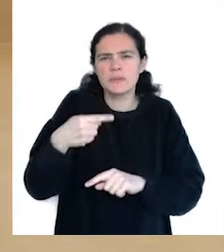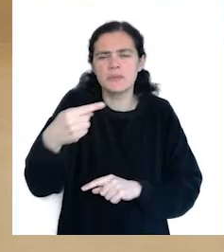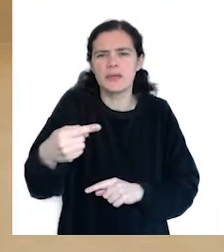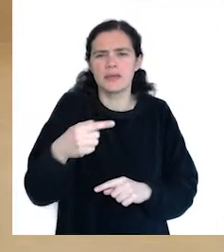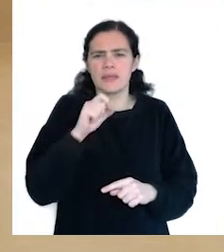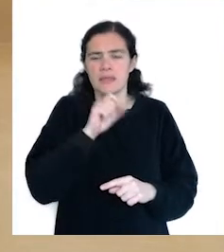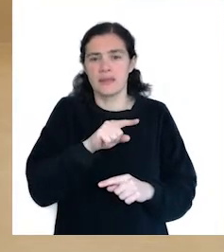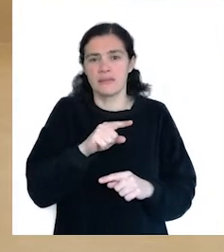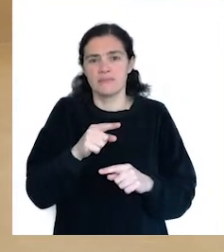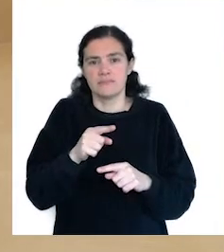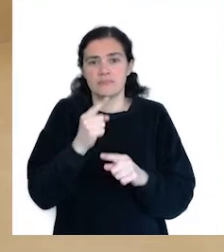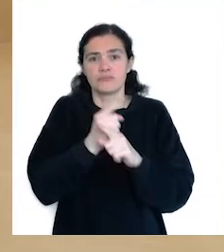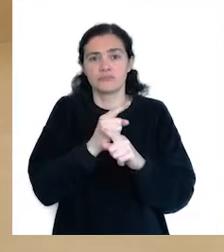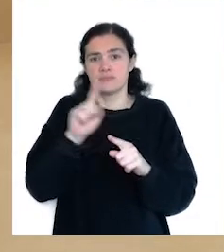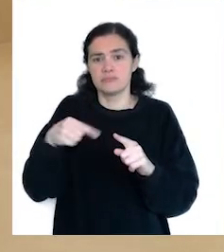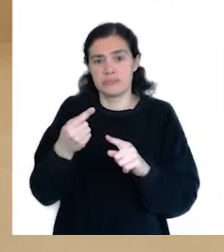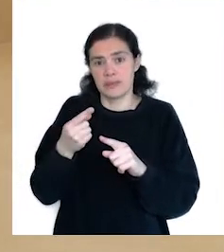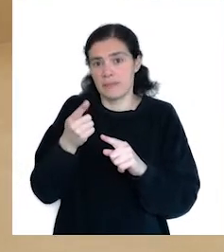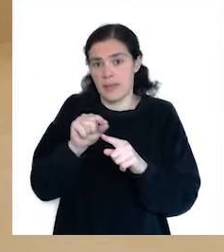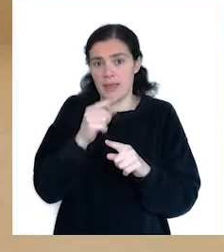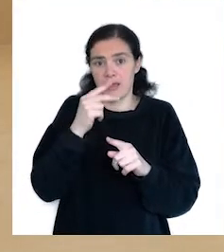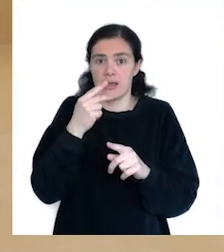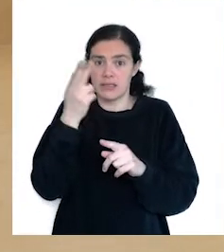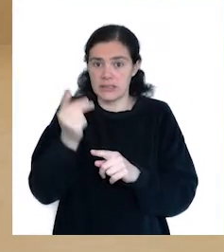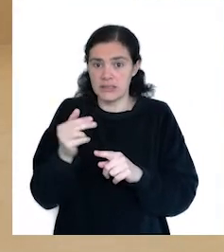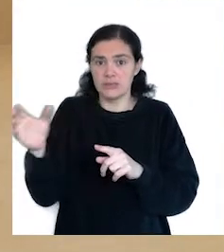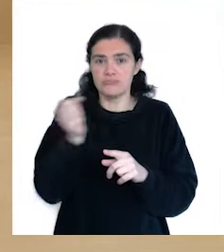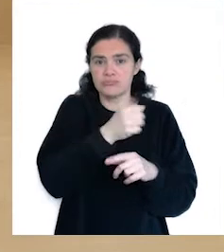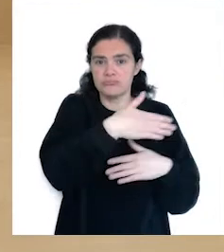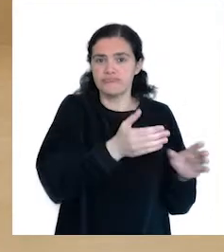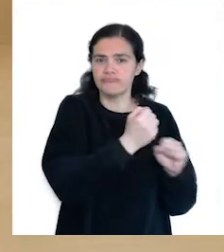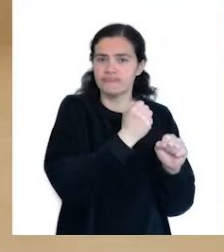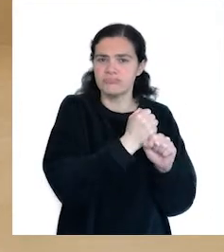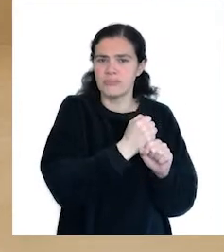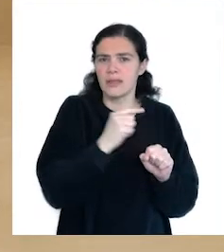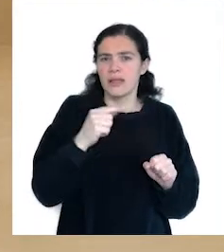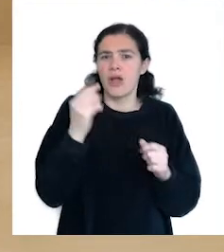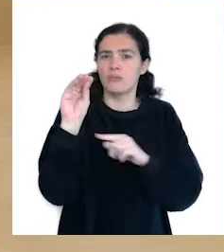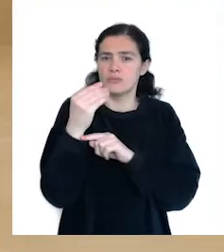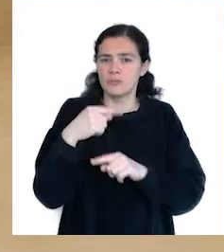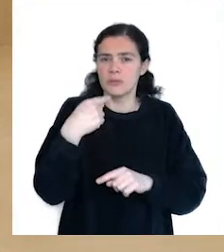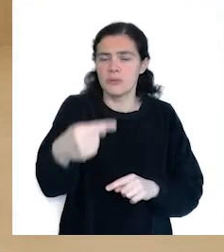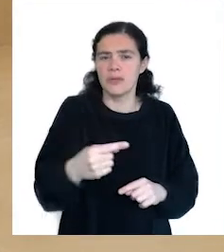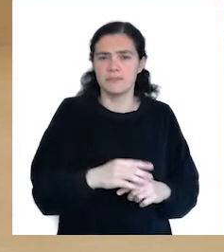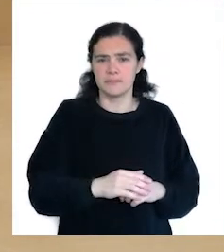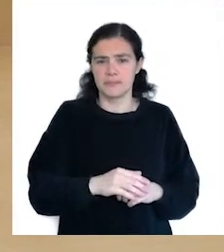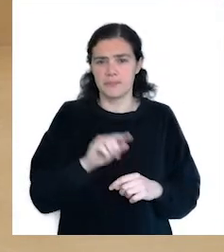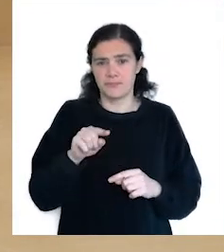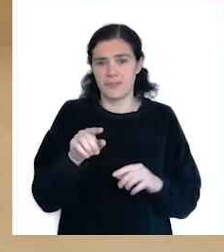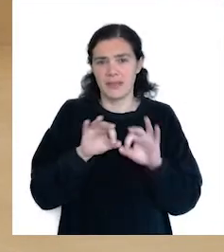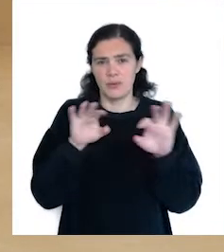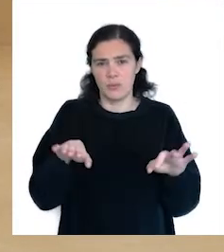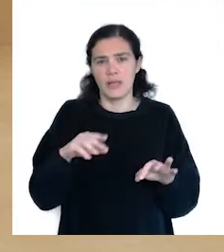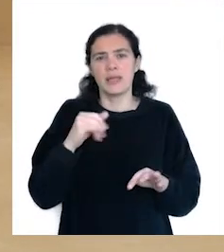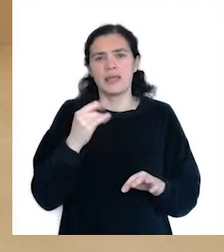the same way, artists at the time were bringing to the studio or to art making everyday objects. Same